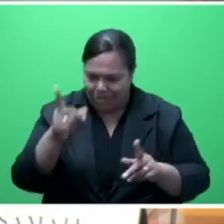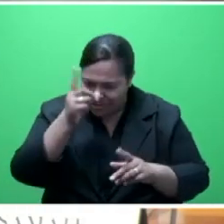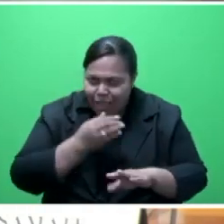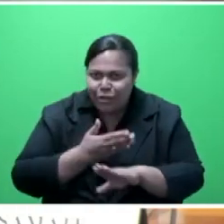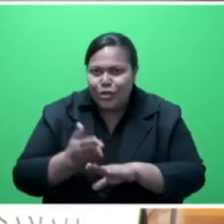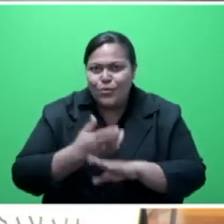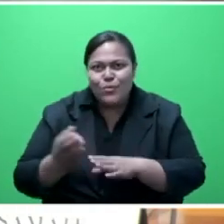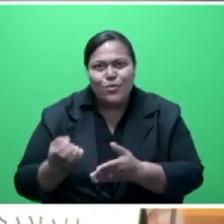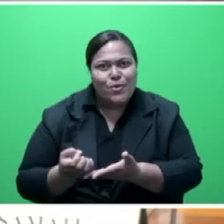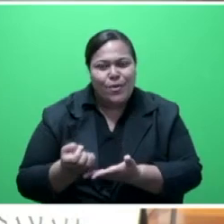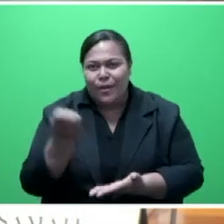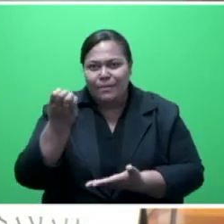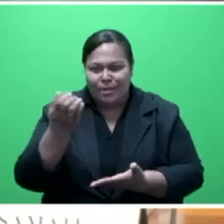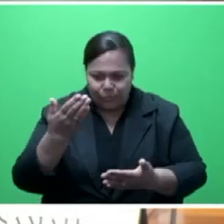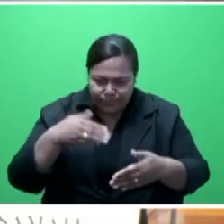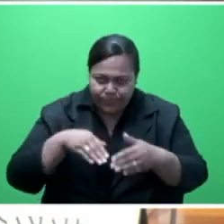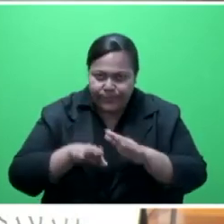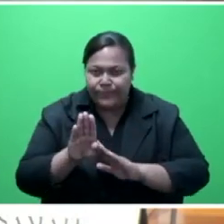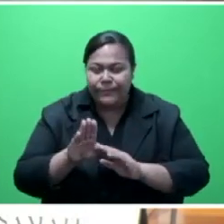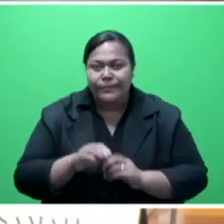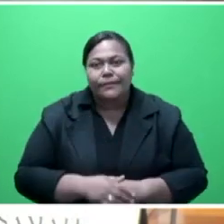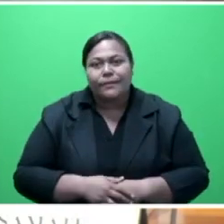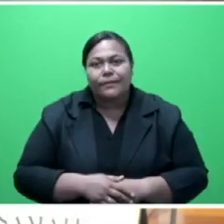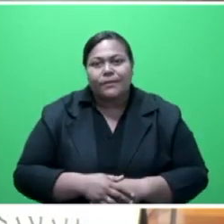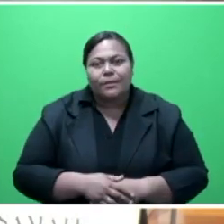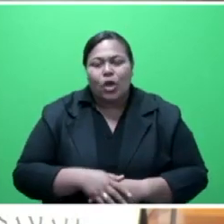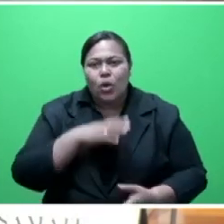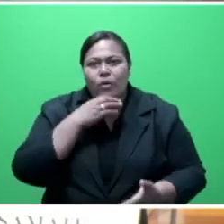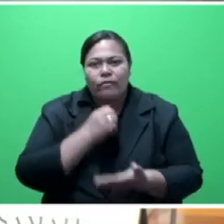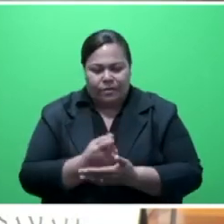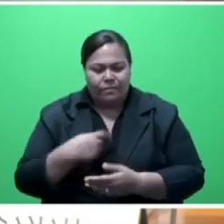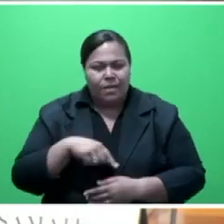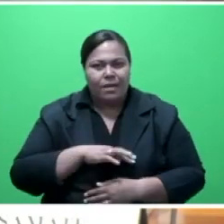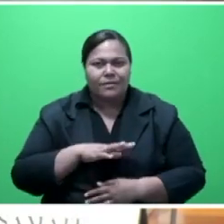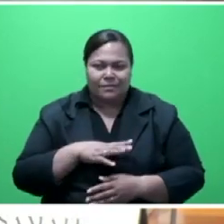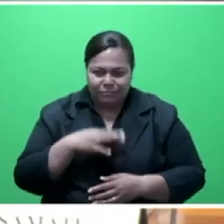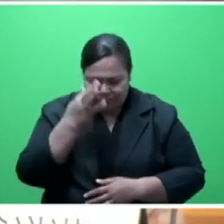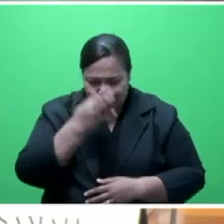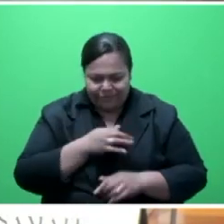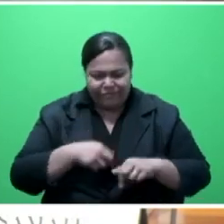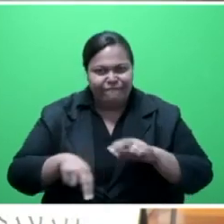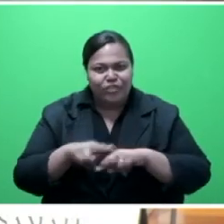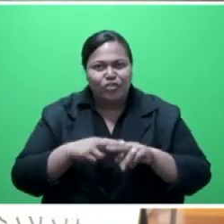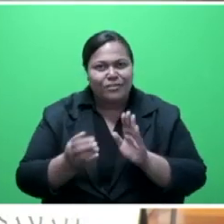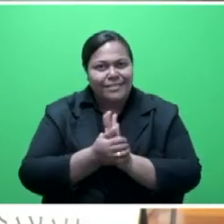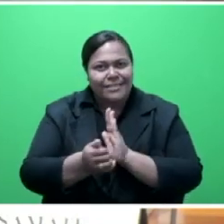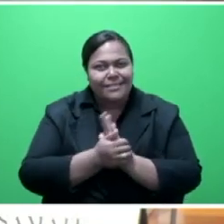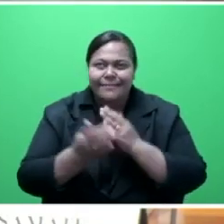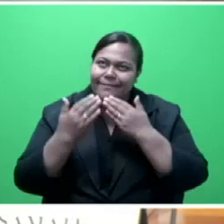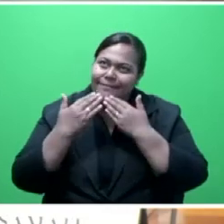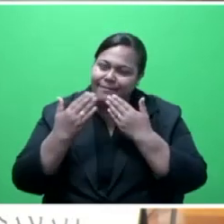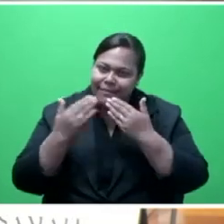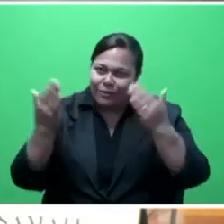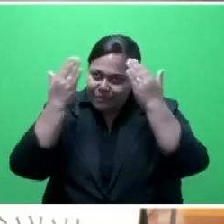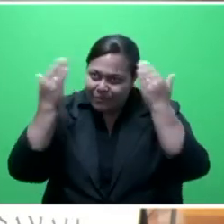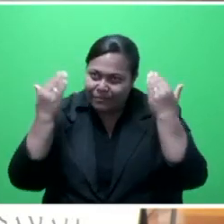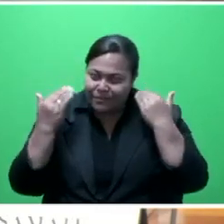better economy, one that affirms the faith we hold in Fiji's potential. Thank you, Mr. Speaker, sir.